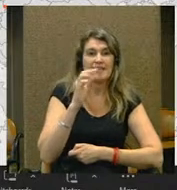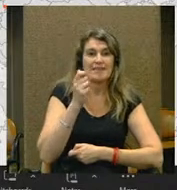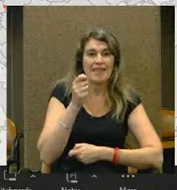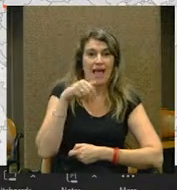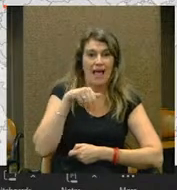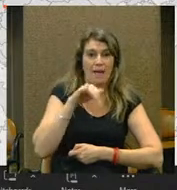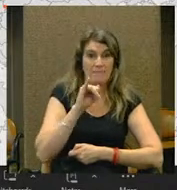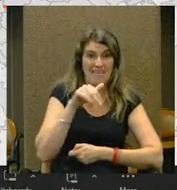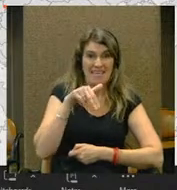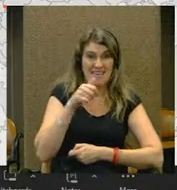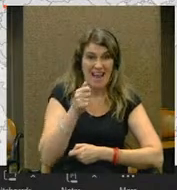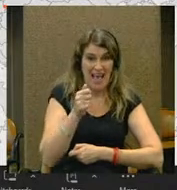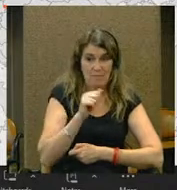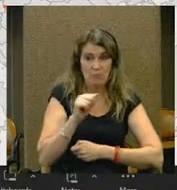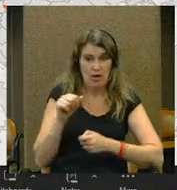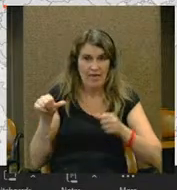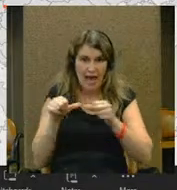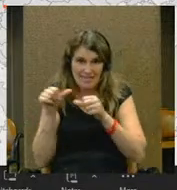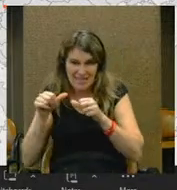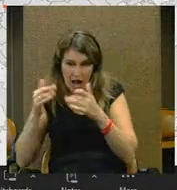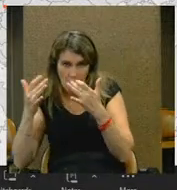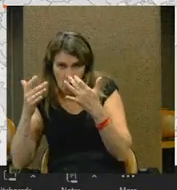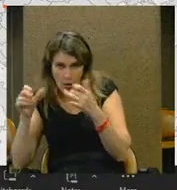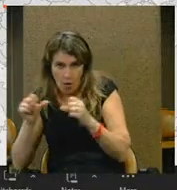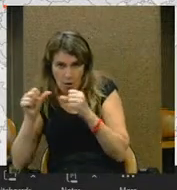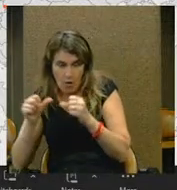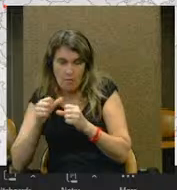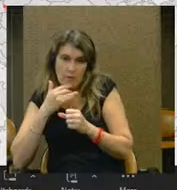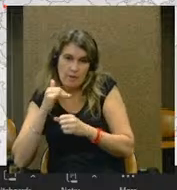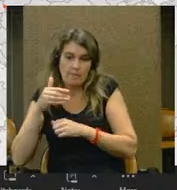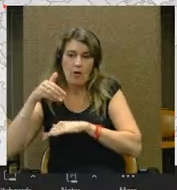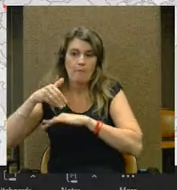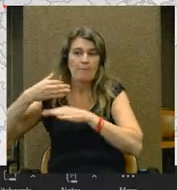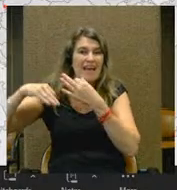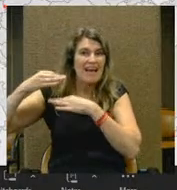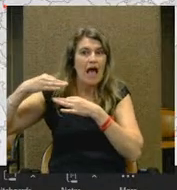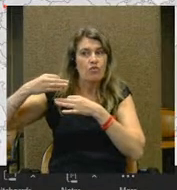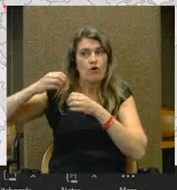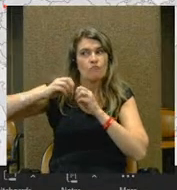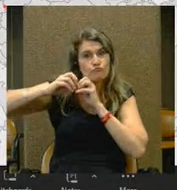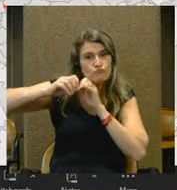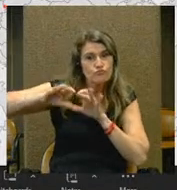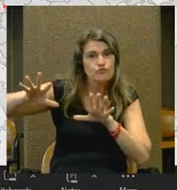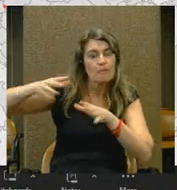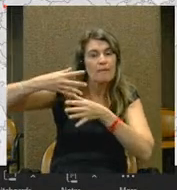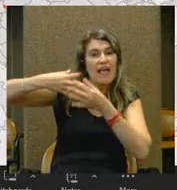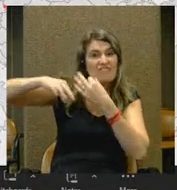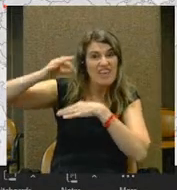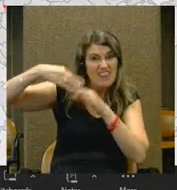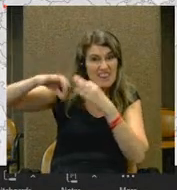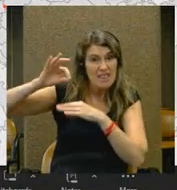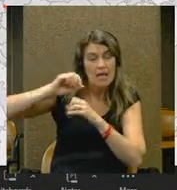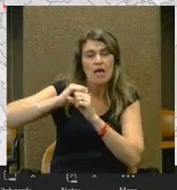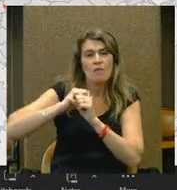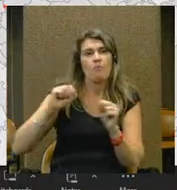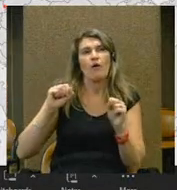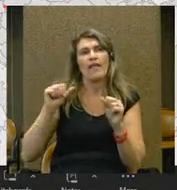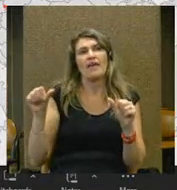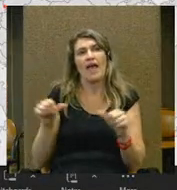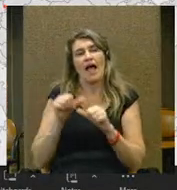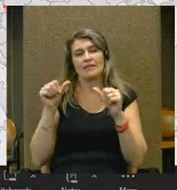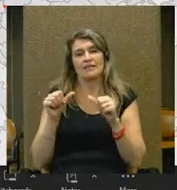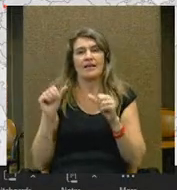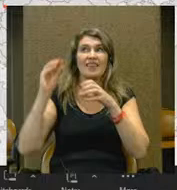synthetic opioid market were to expand, they could be manufactured and produced in-house in the EU at a